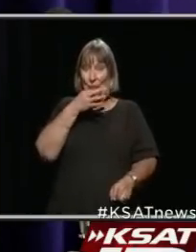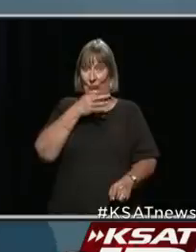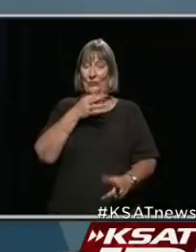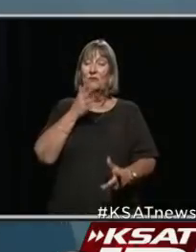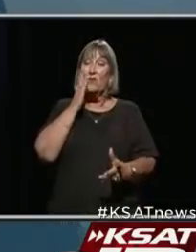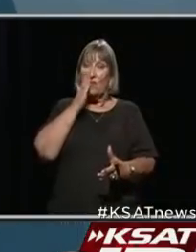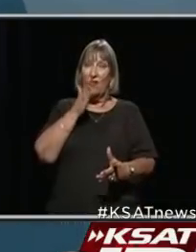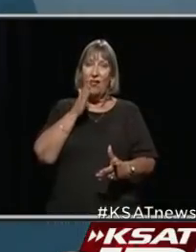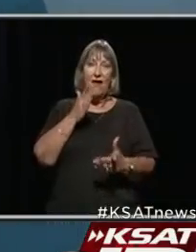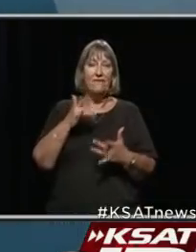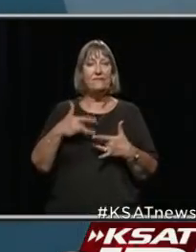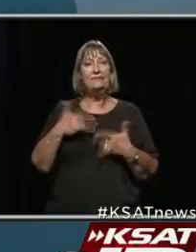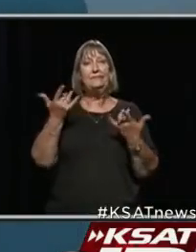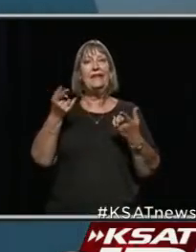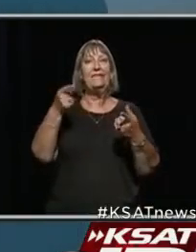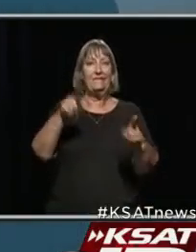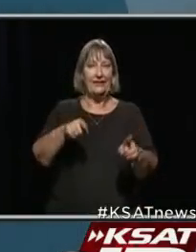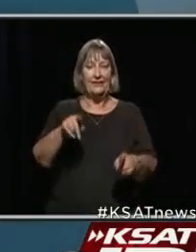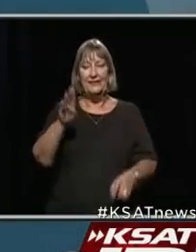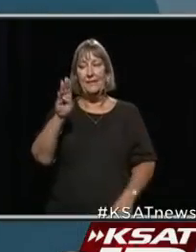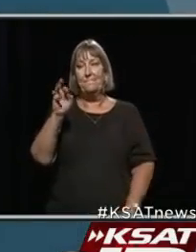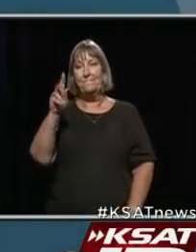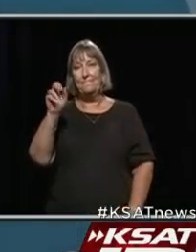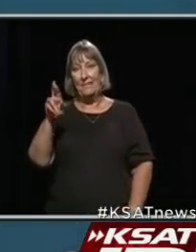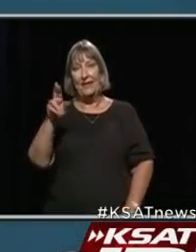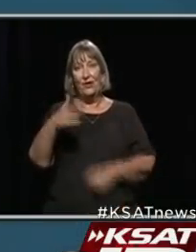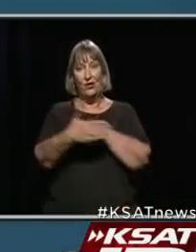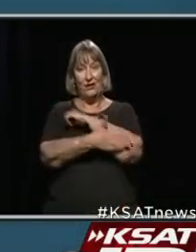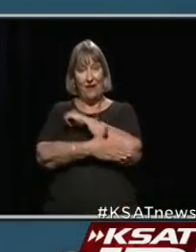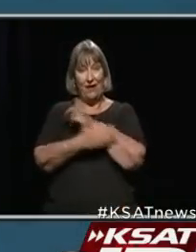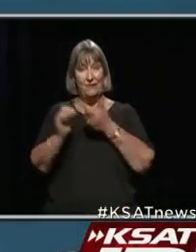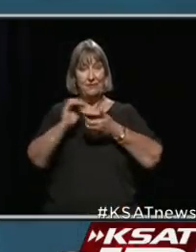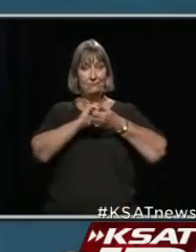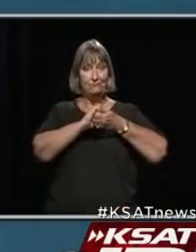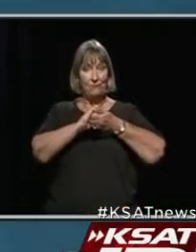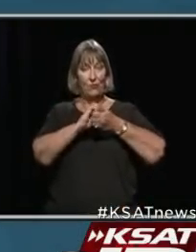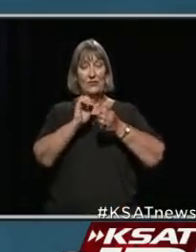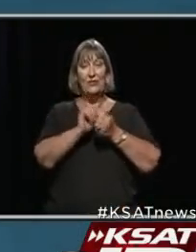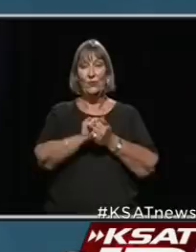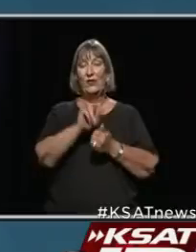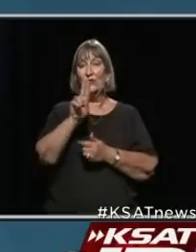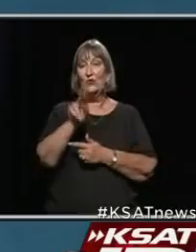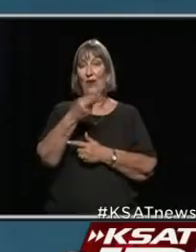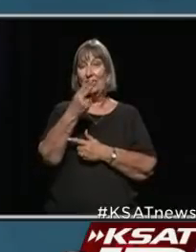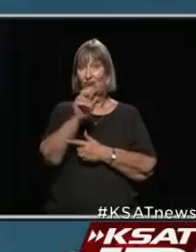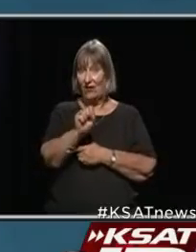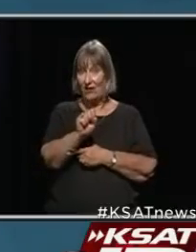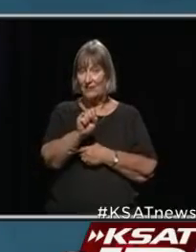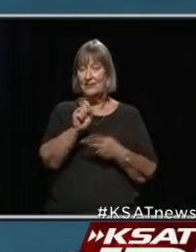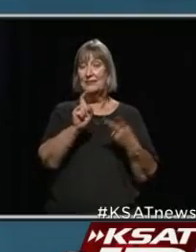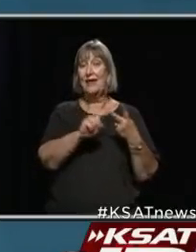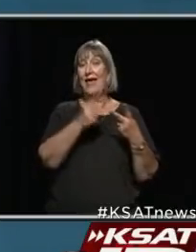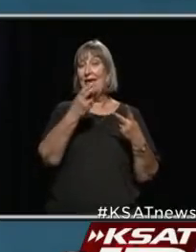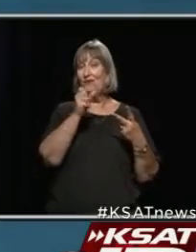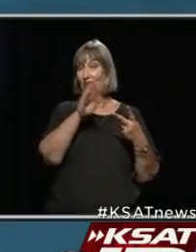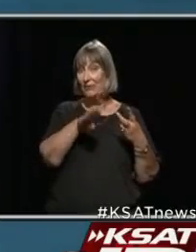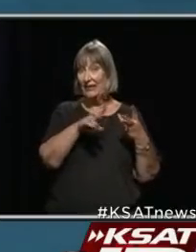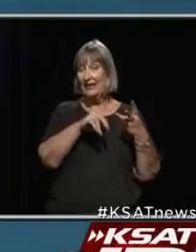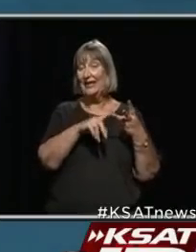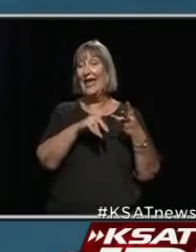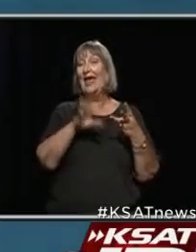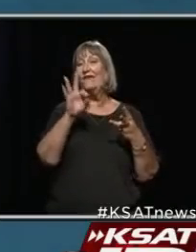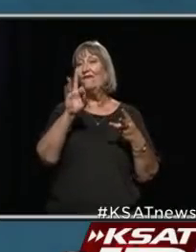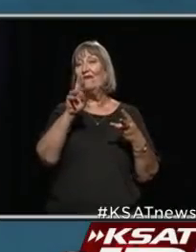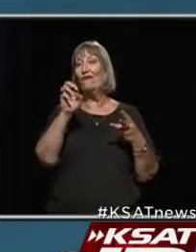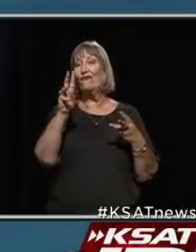shot. Bexar County is teaming up with HEB Pharmacy, UHS, and the Freeman Coliseum for a drive-through flu